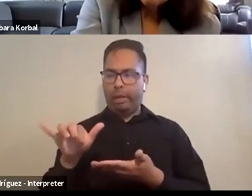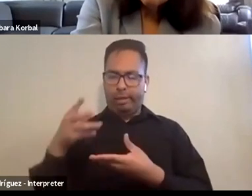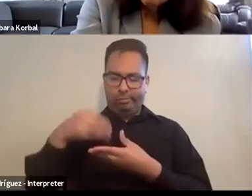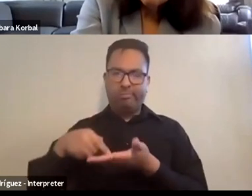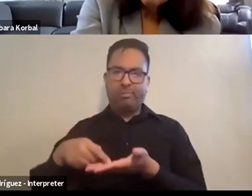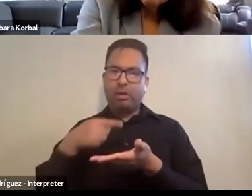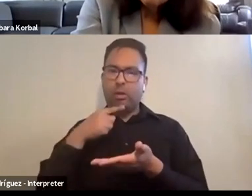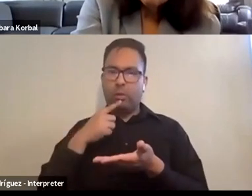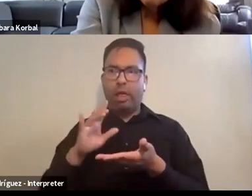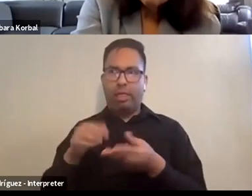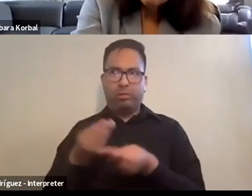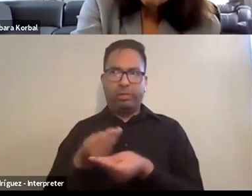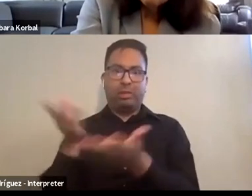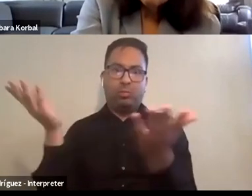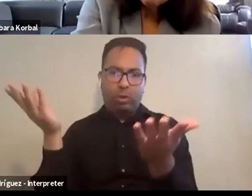distributed.